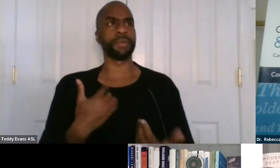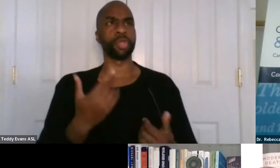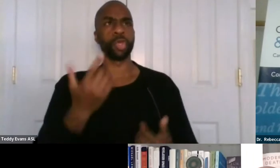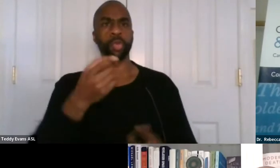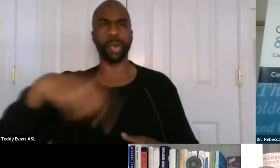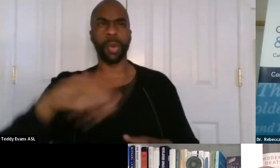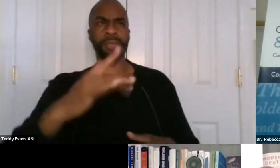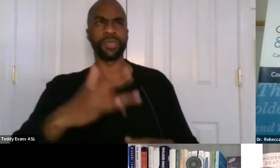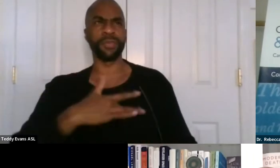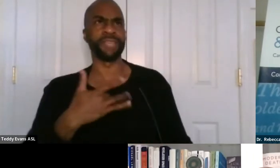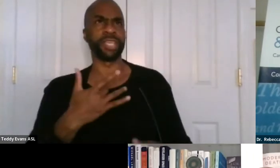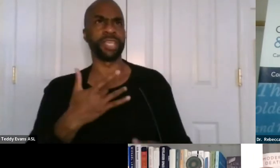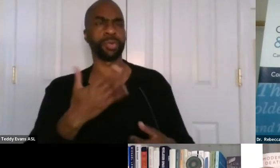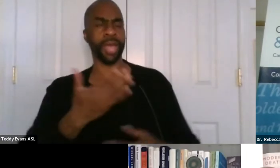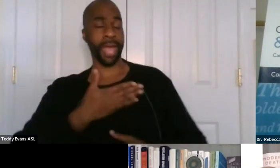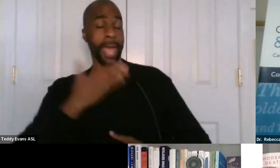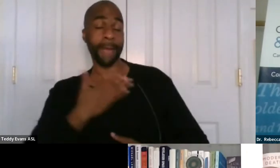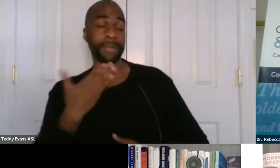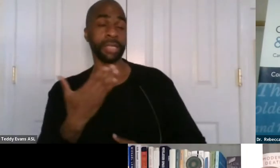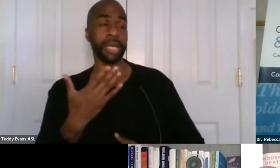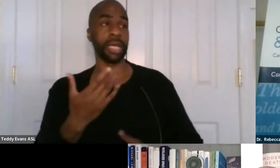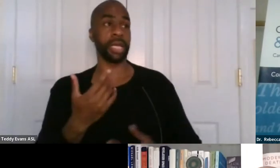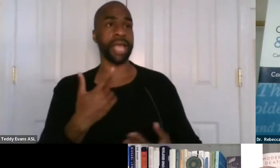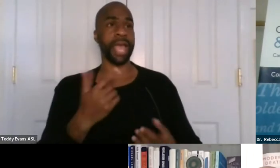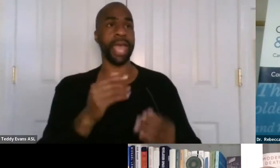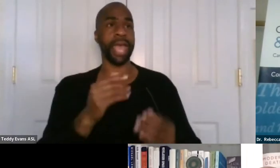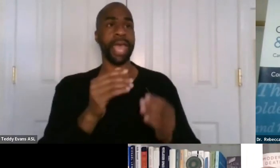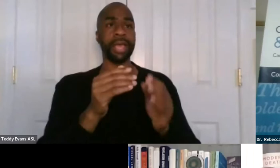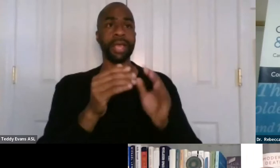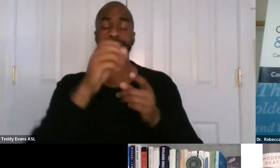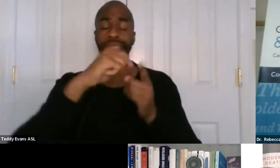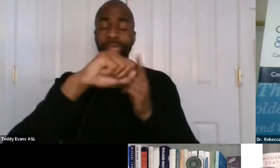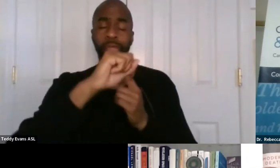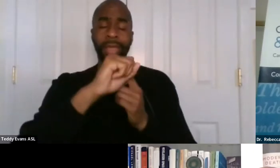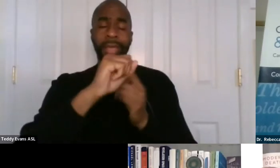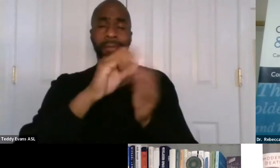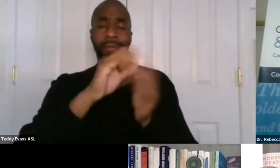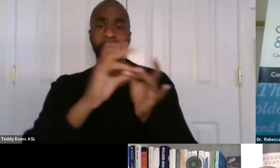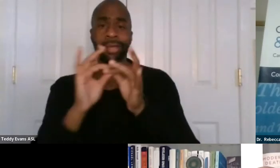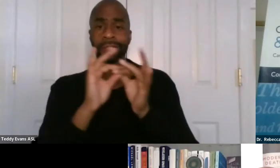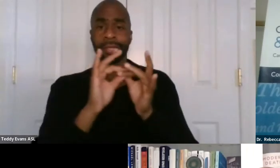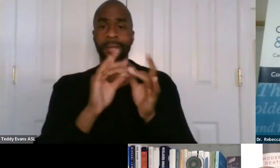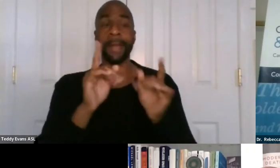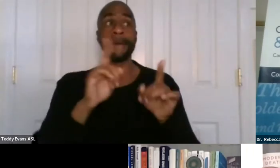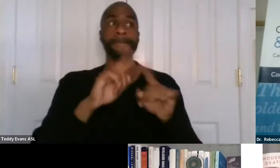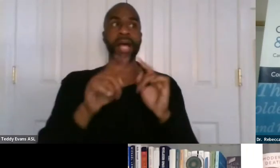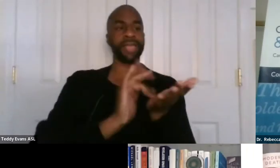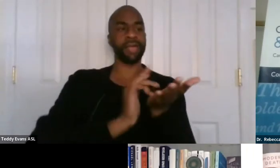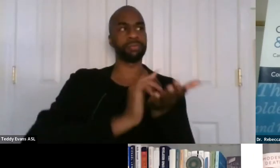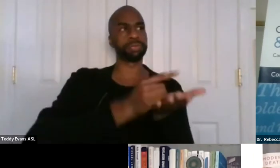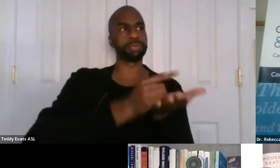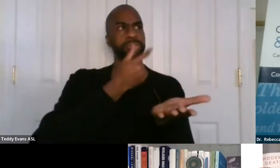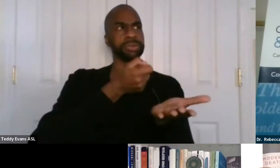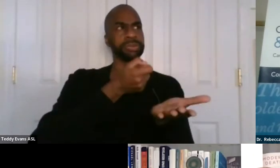and to feel socially connected. But what opioids do is that they make us entirely dependent on those pills to be able to replicate